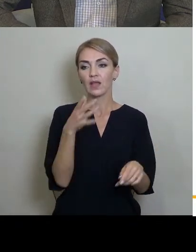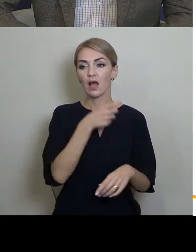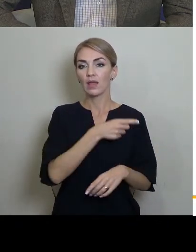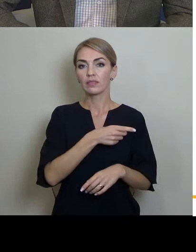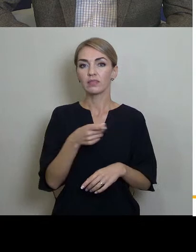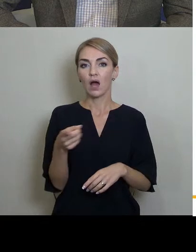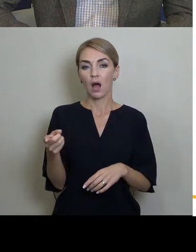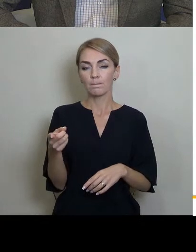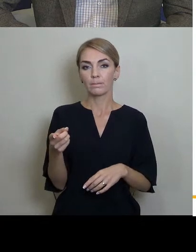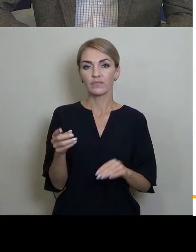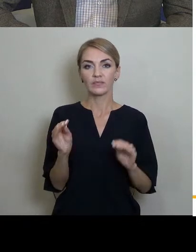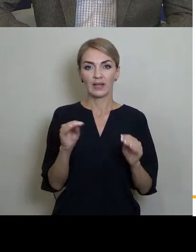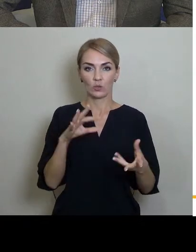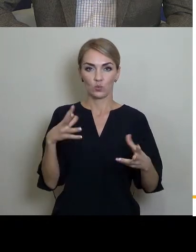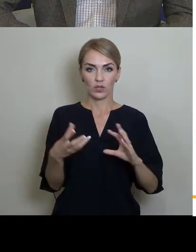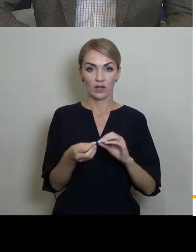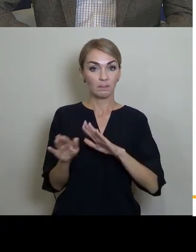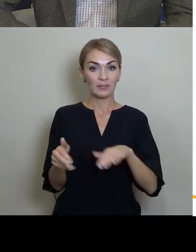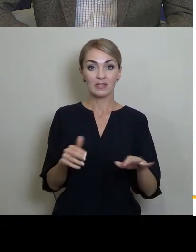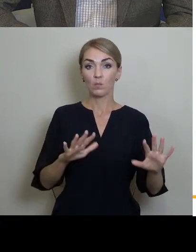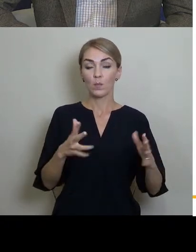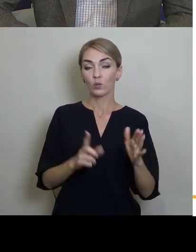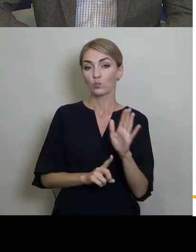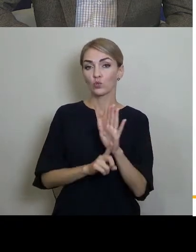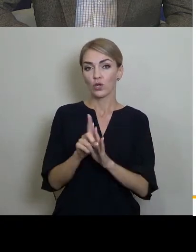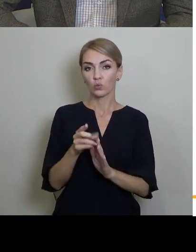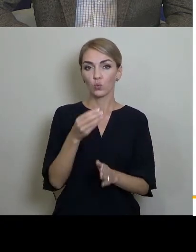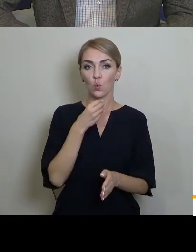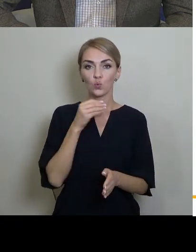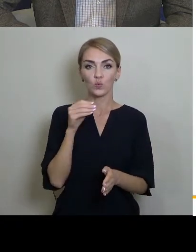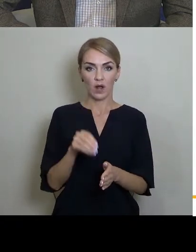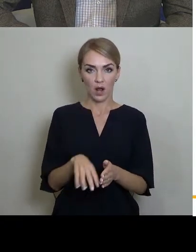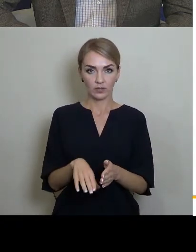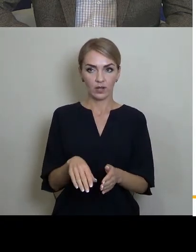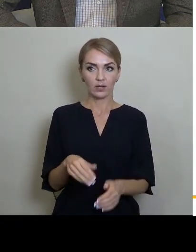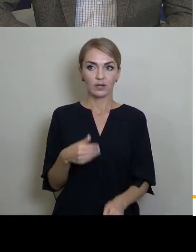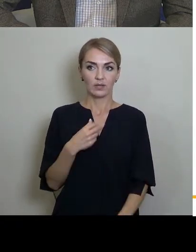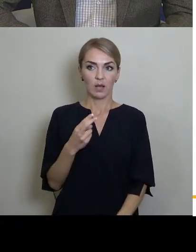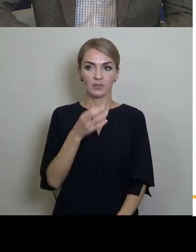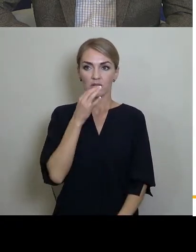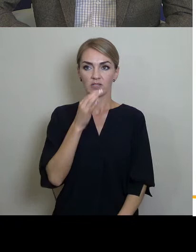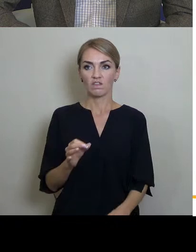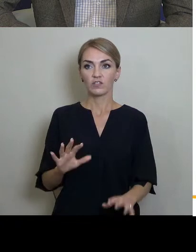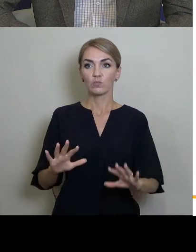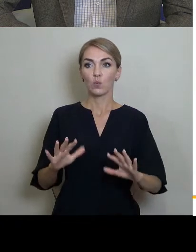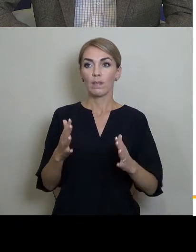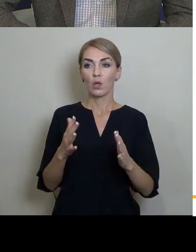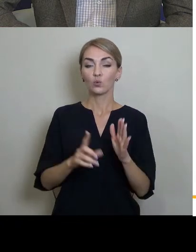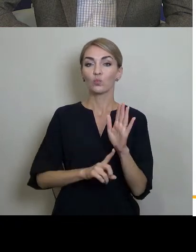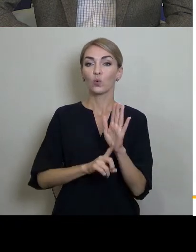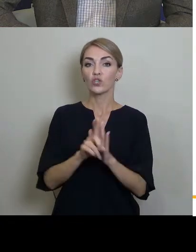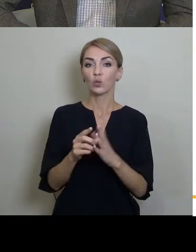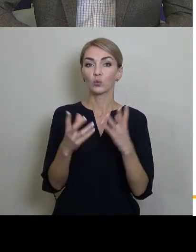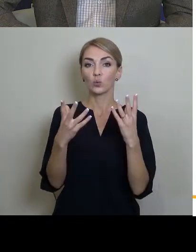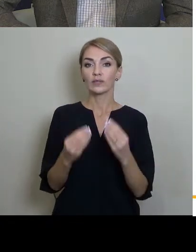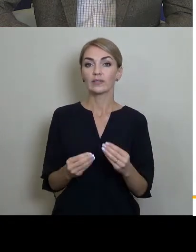the war during the campaigning they continue waging this